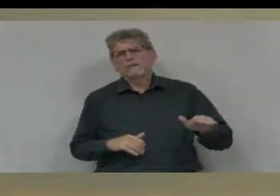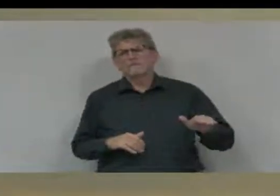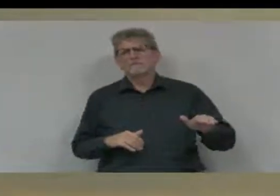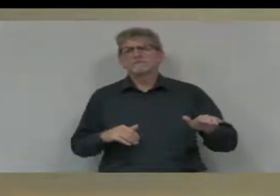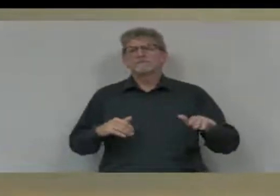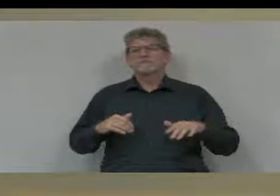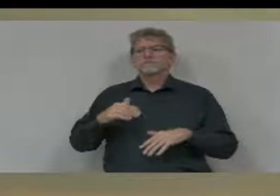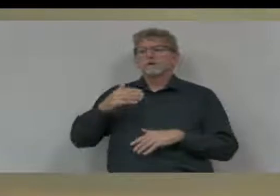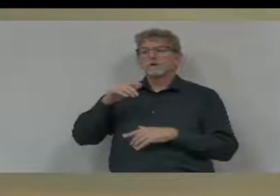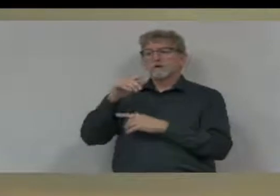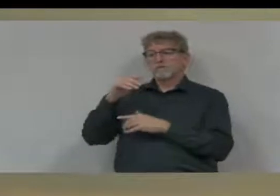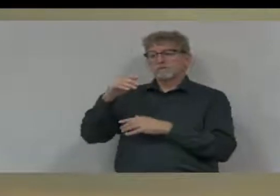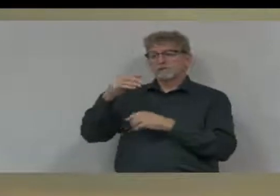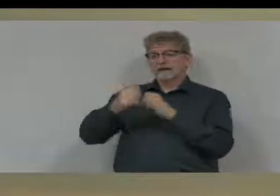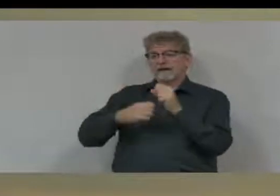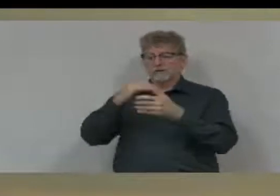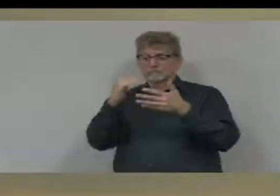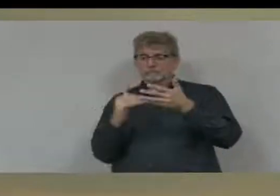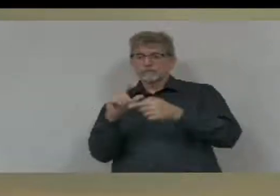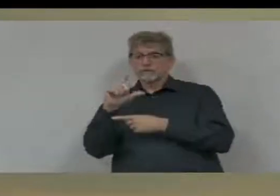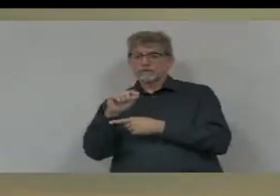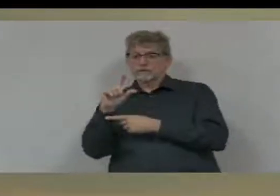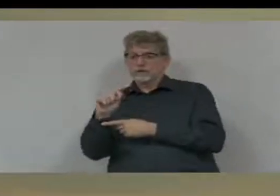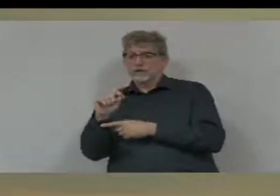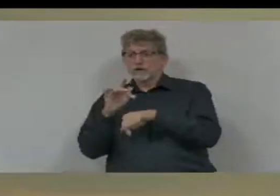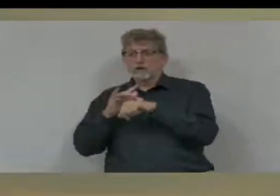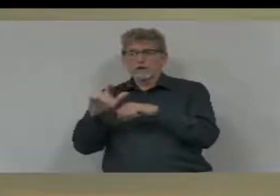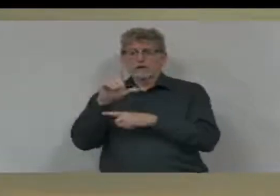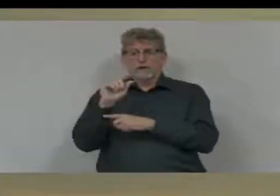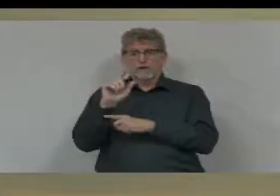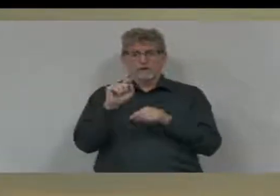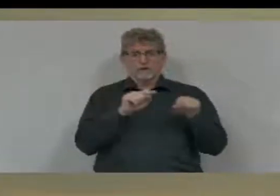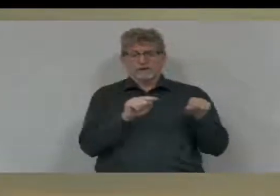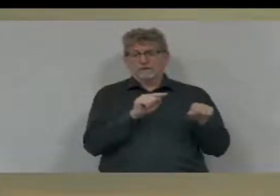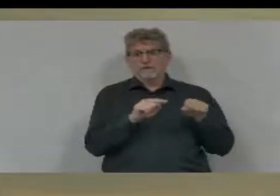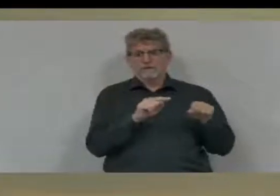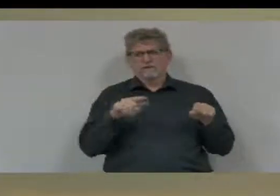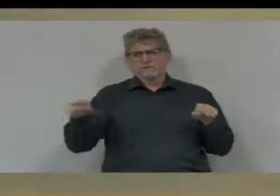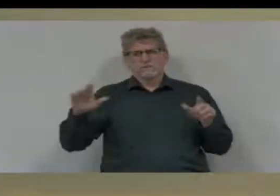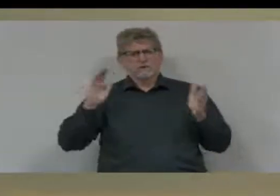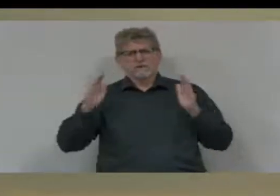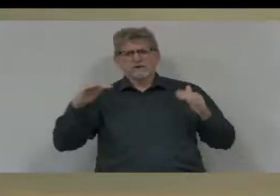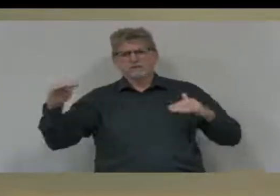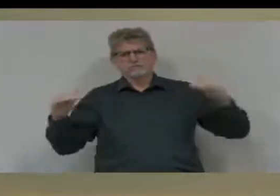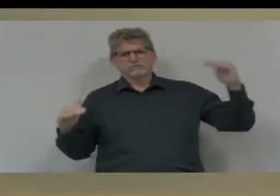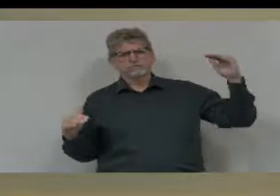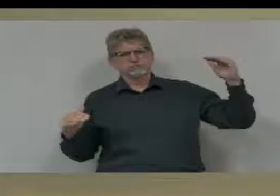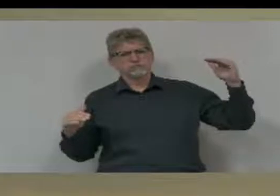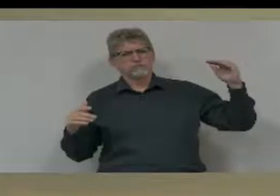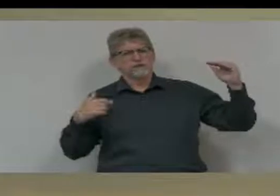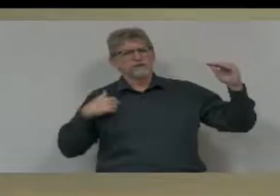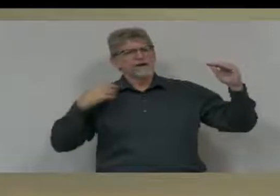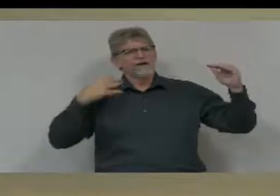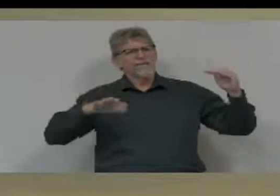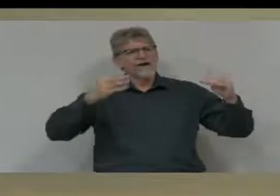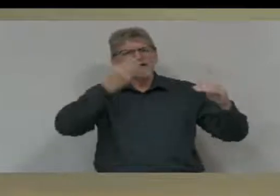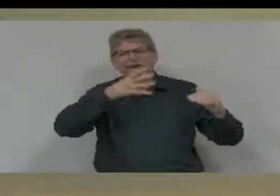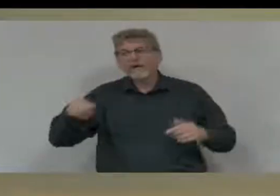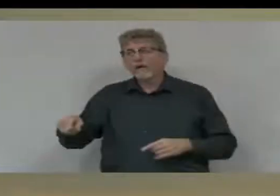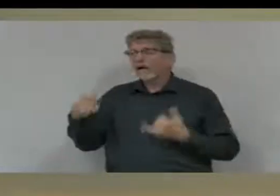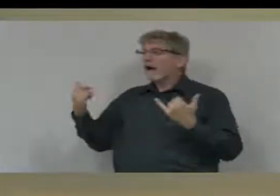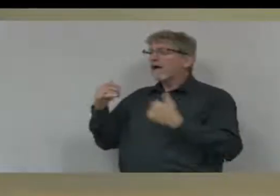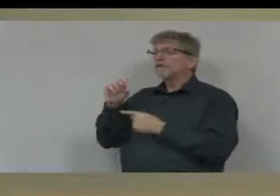early 2021. So too early to refer to it as a surge. We hope that